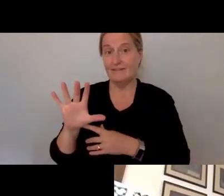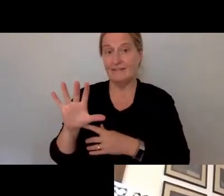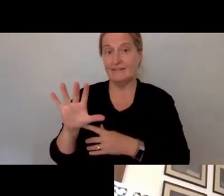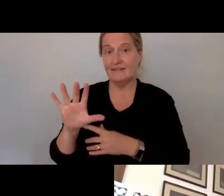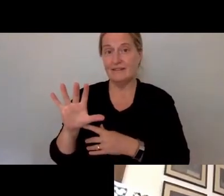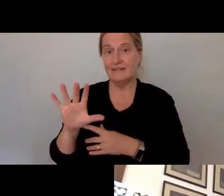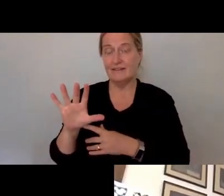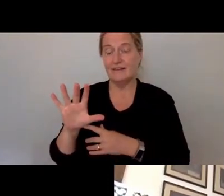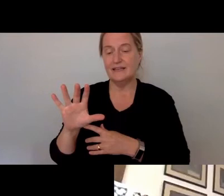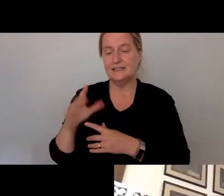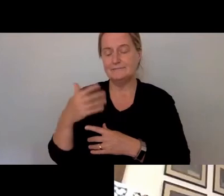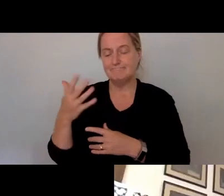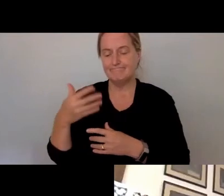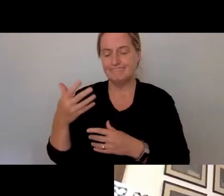the